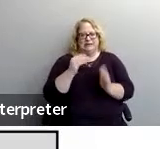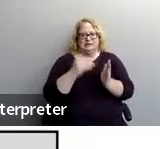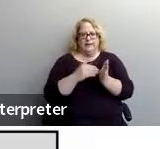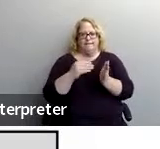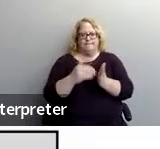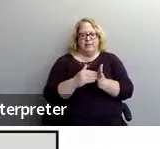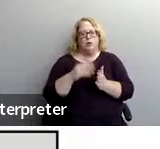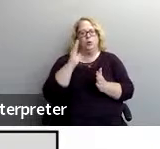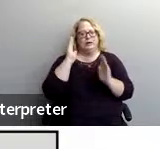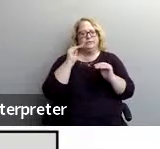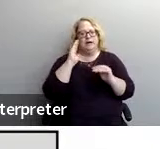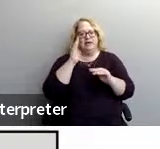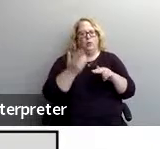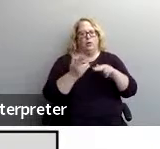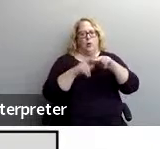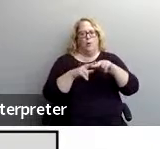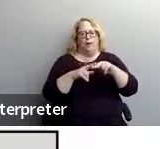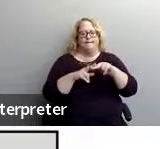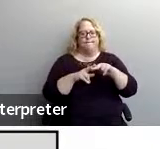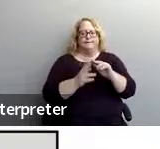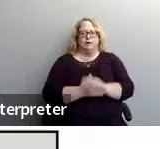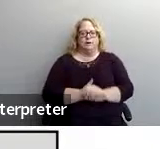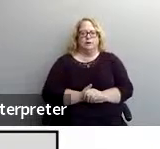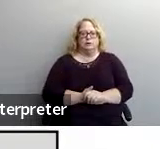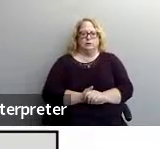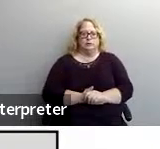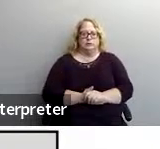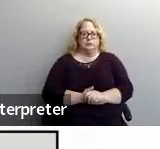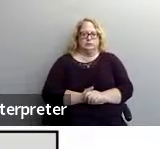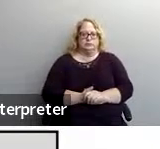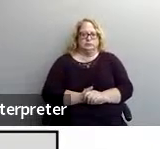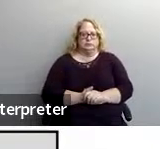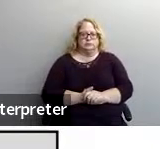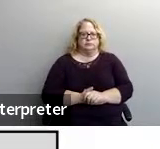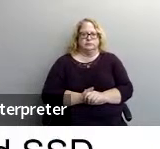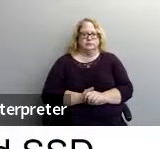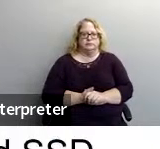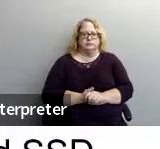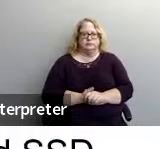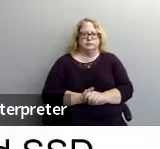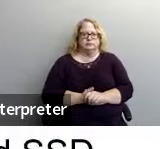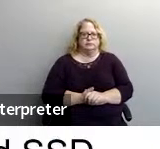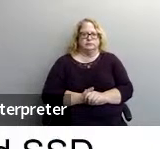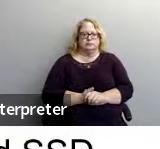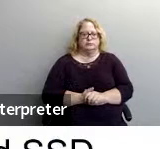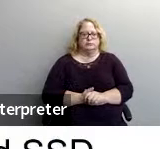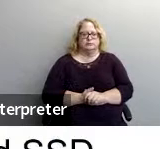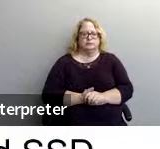expect that to go up as we go out throughout the spring. Next slide, please.